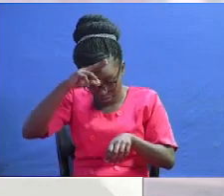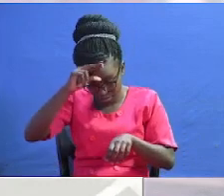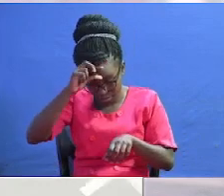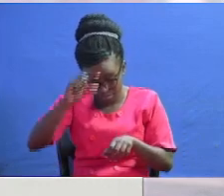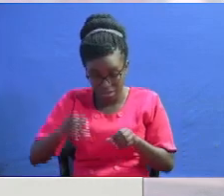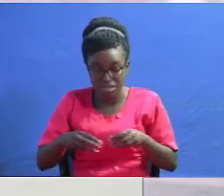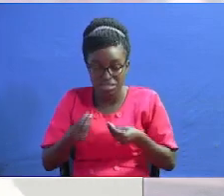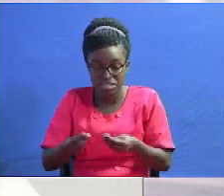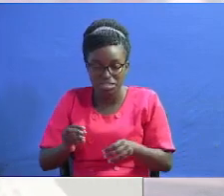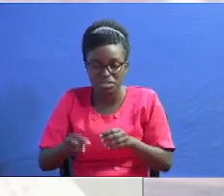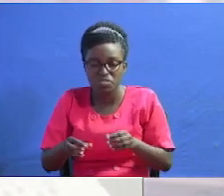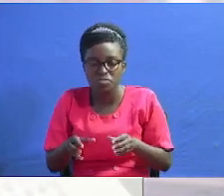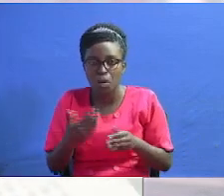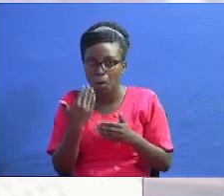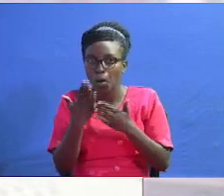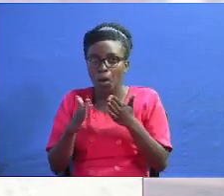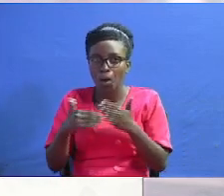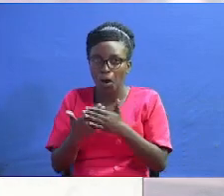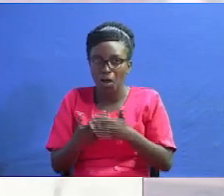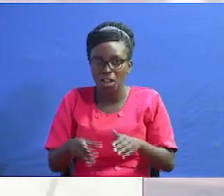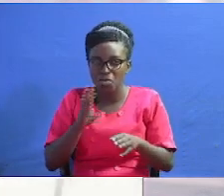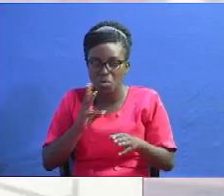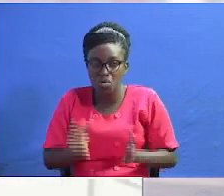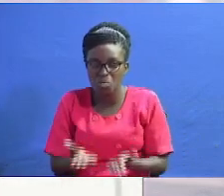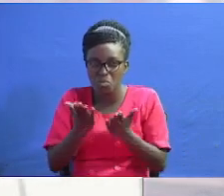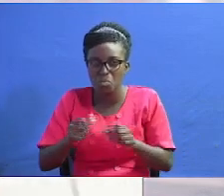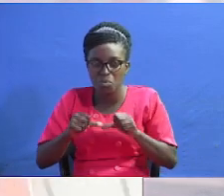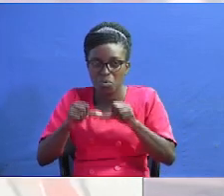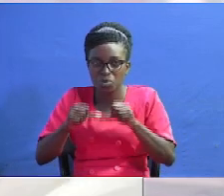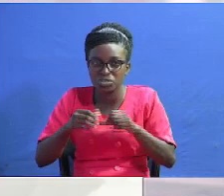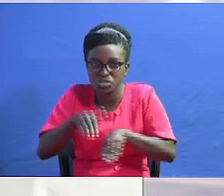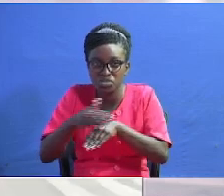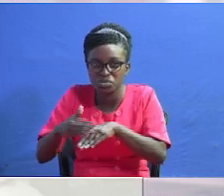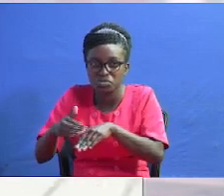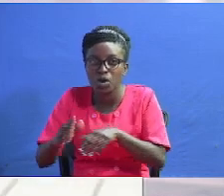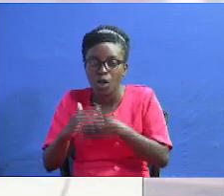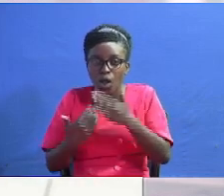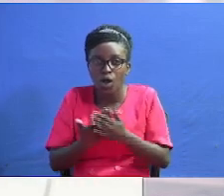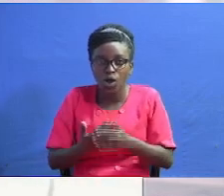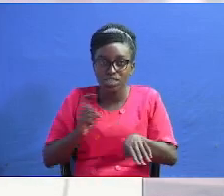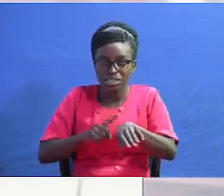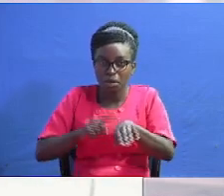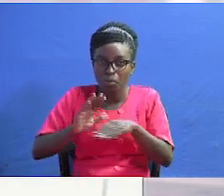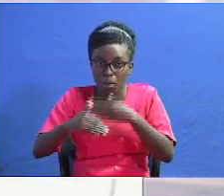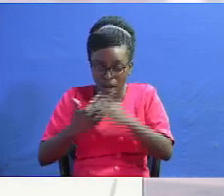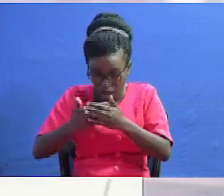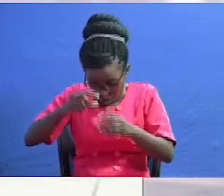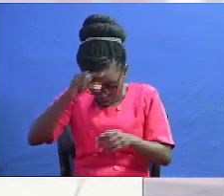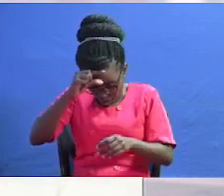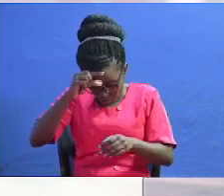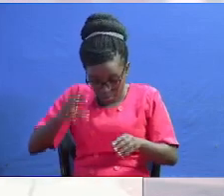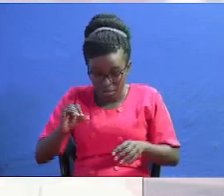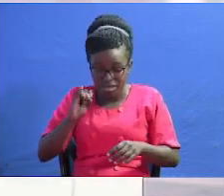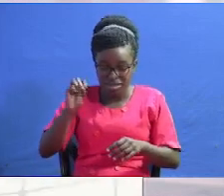destructions experienced in the country due to the floods. This comes following a recent statement made by the government spokesperson Isaac